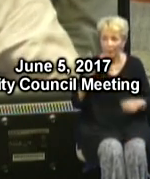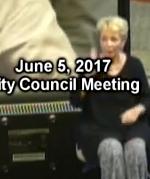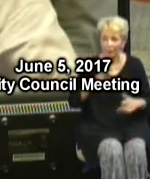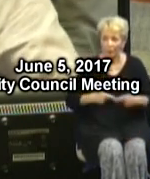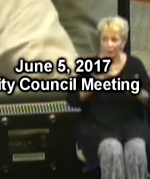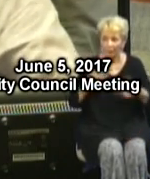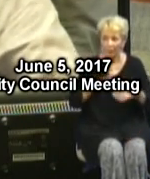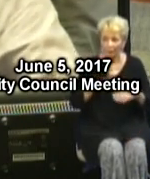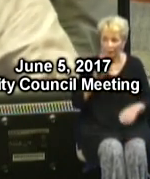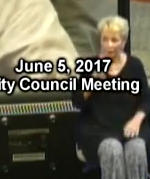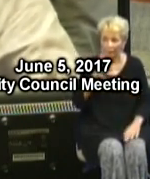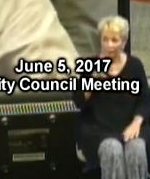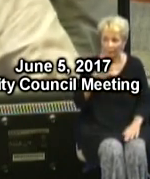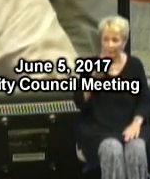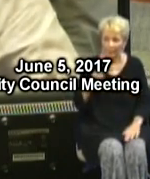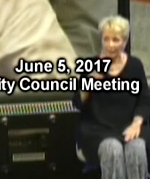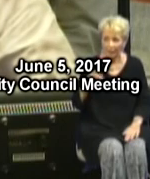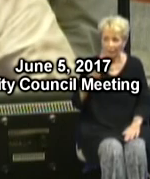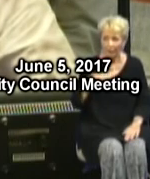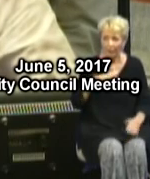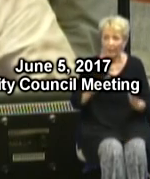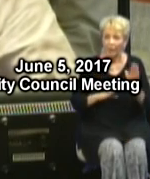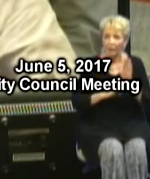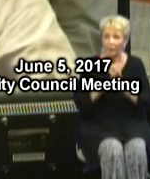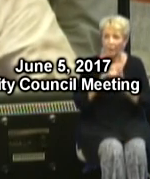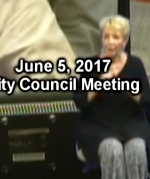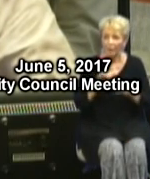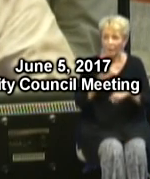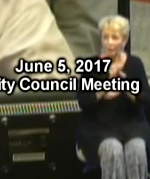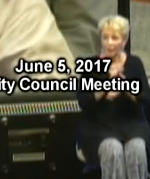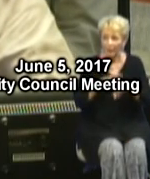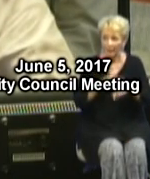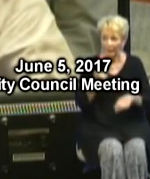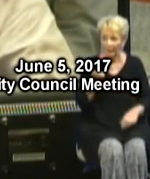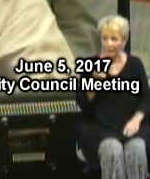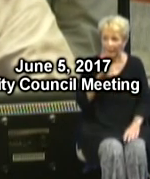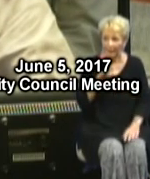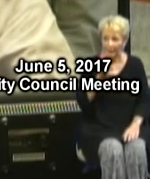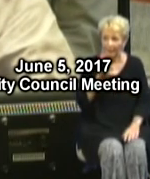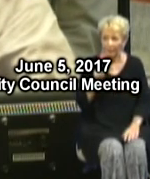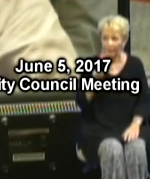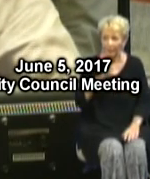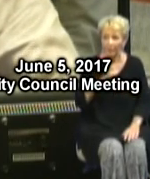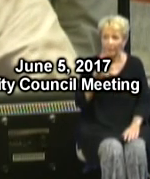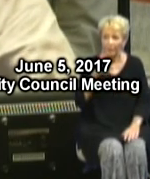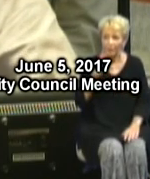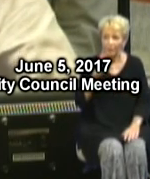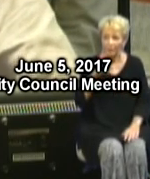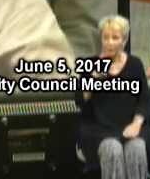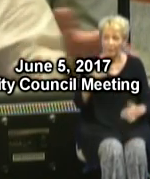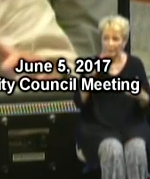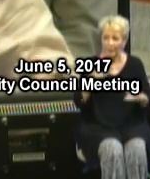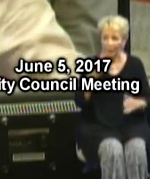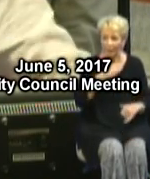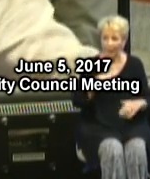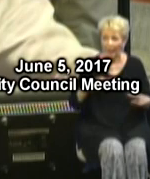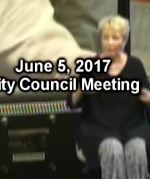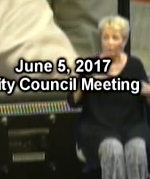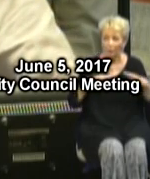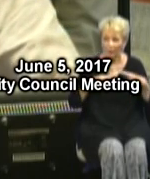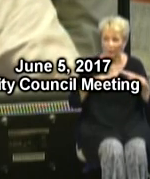at on Riverside Drive, and I developed a factory at 1915 Jamestown Road, which is still there. I've